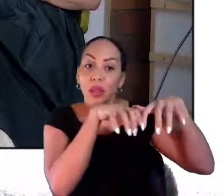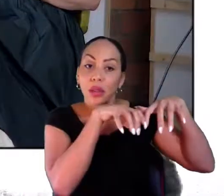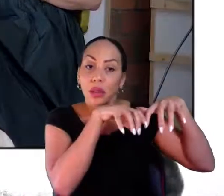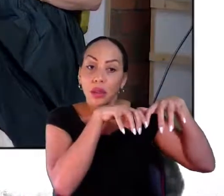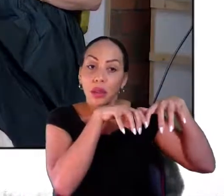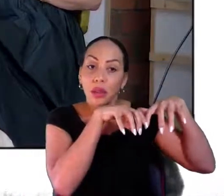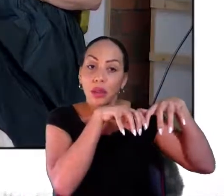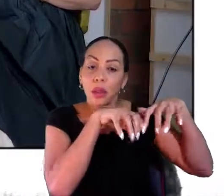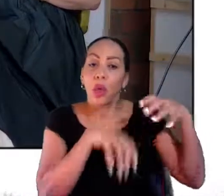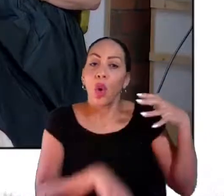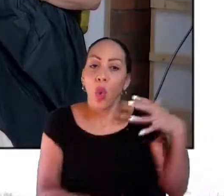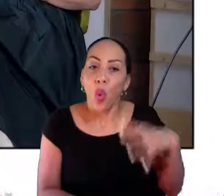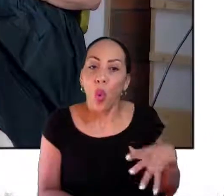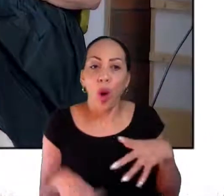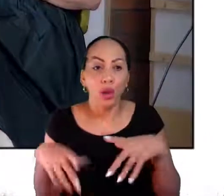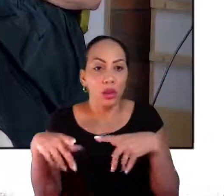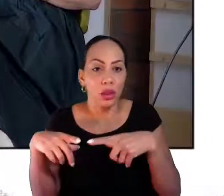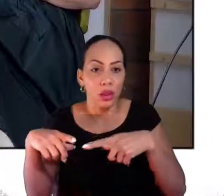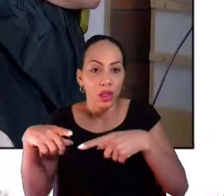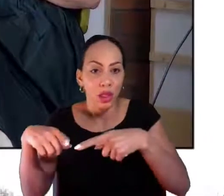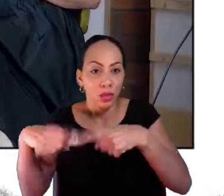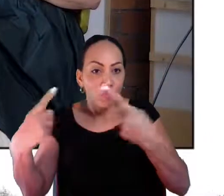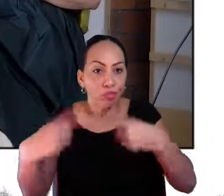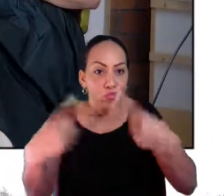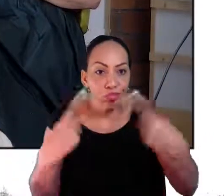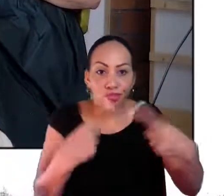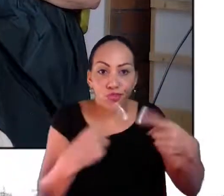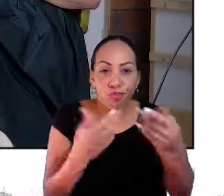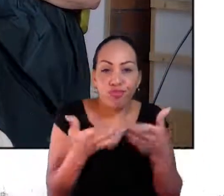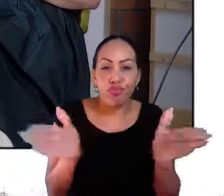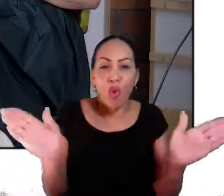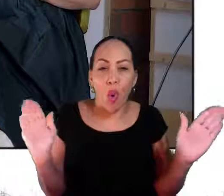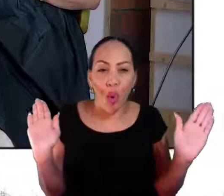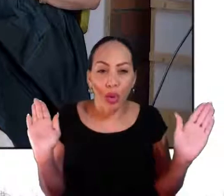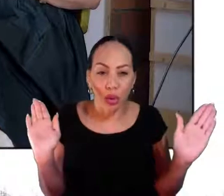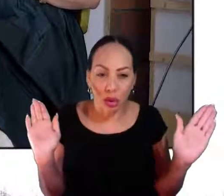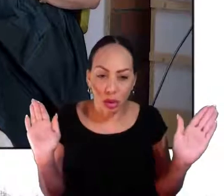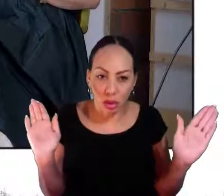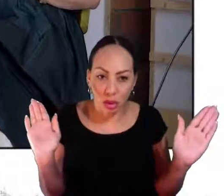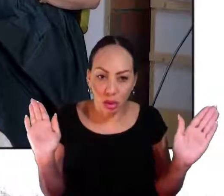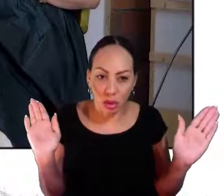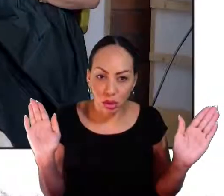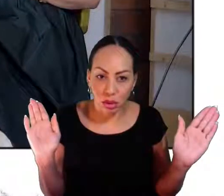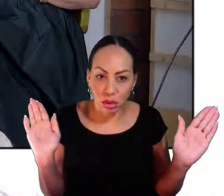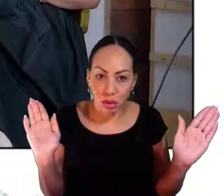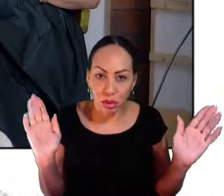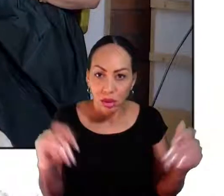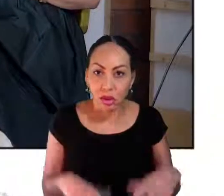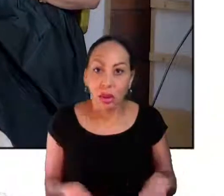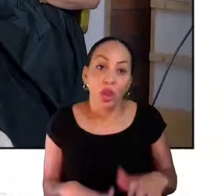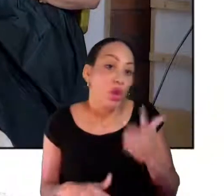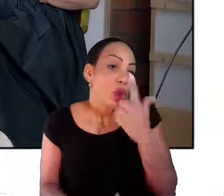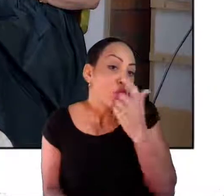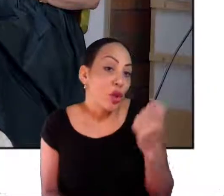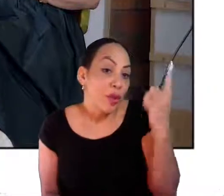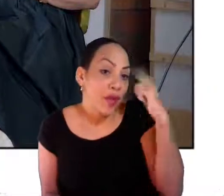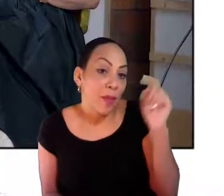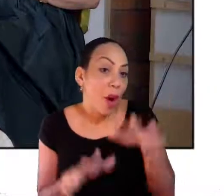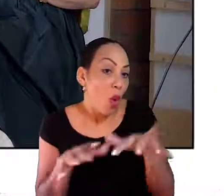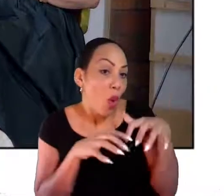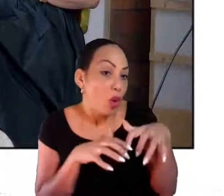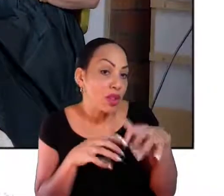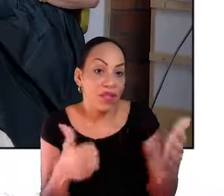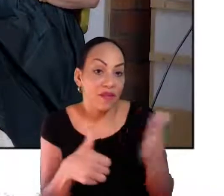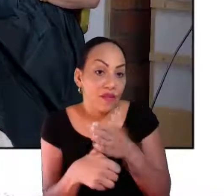it's audiences first or intentions first, and actually do you start, and you could flip them around, you could do it the other way of going, here is a group of people that I'm trying to support